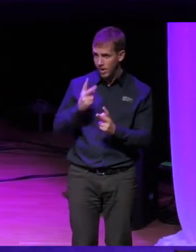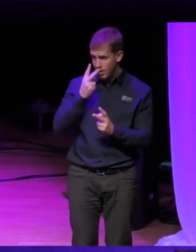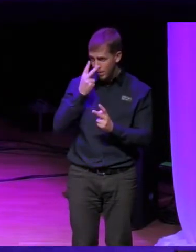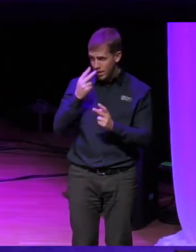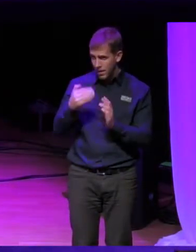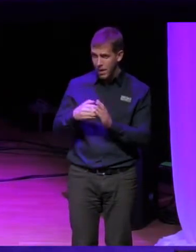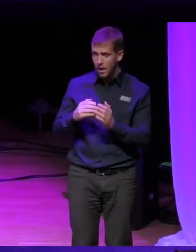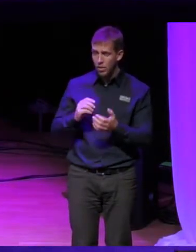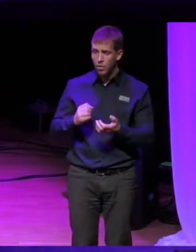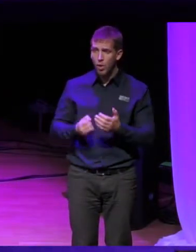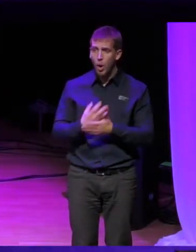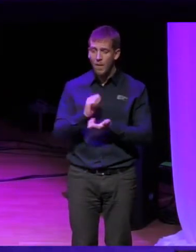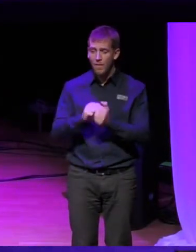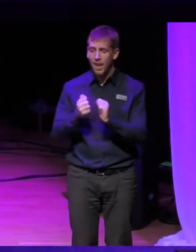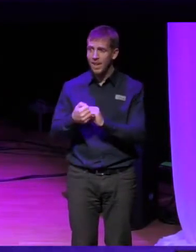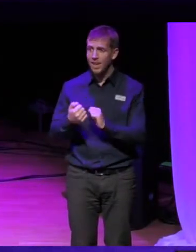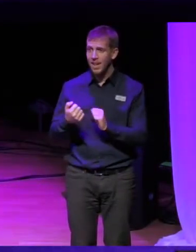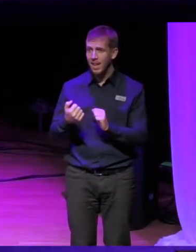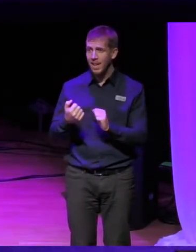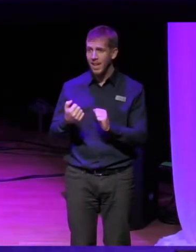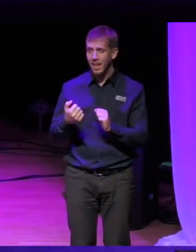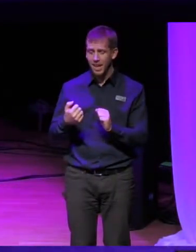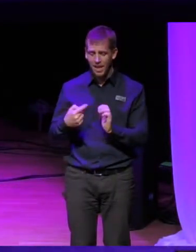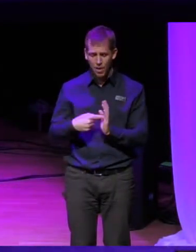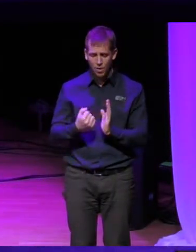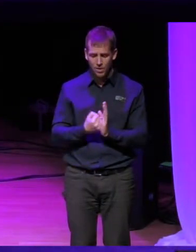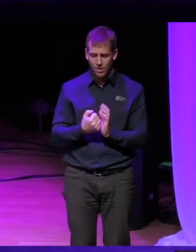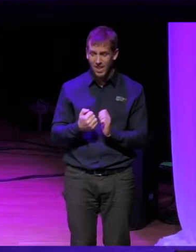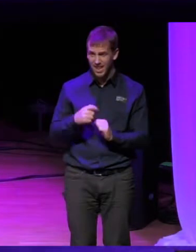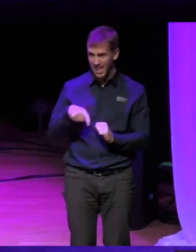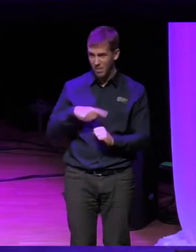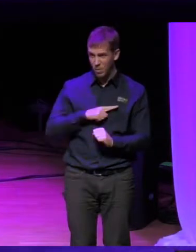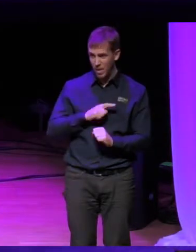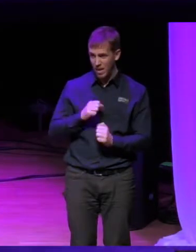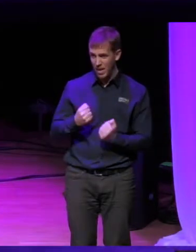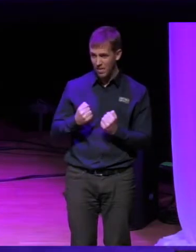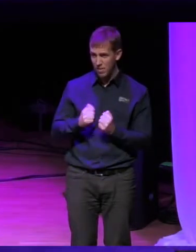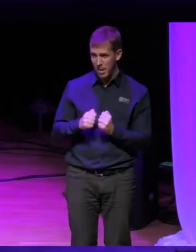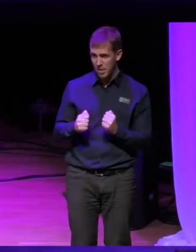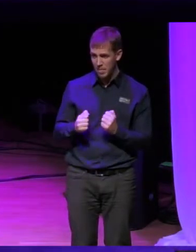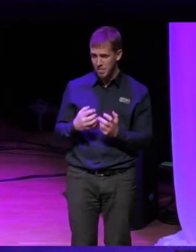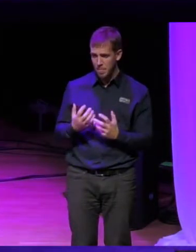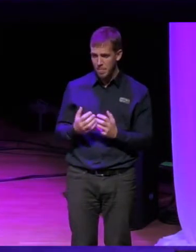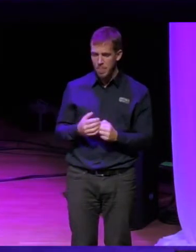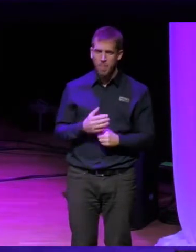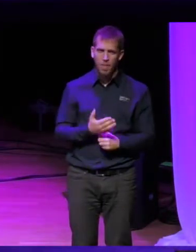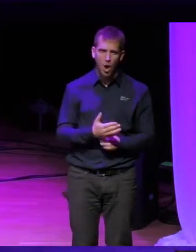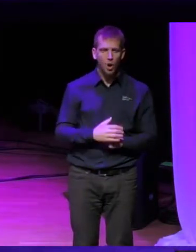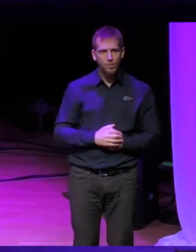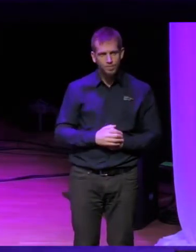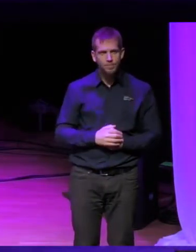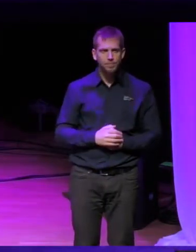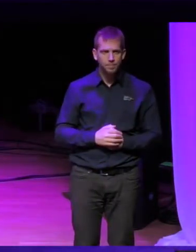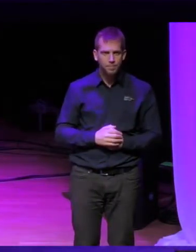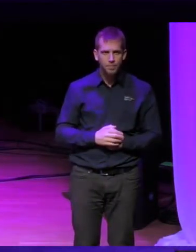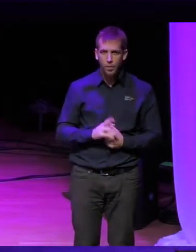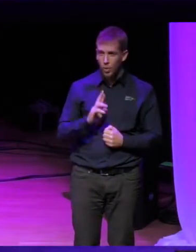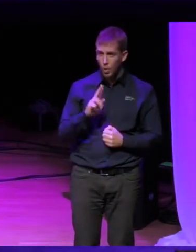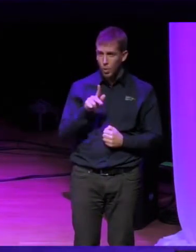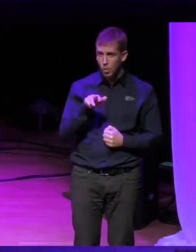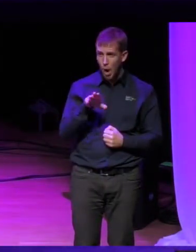not to change law, but to, I can't find the word, but to have it, to challenge the laws, or the executive